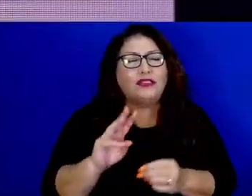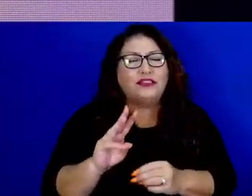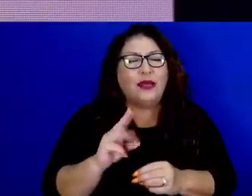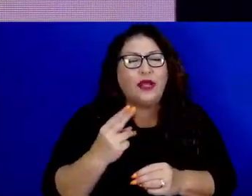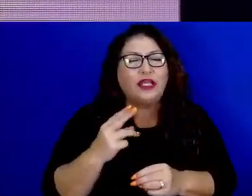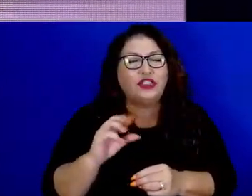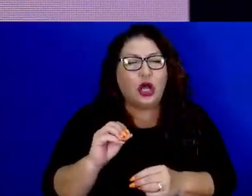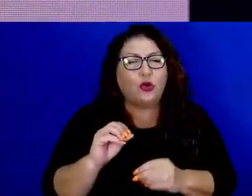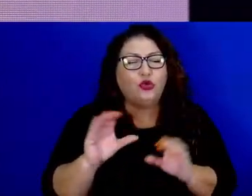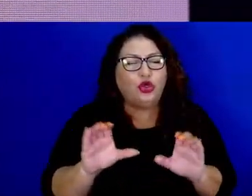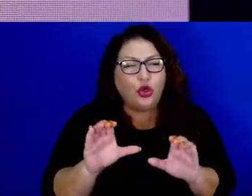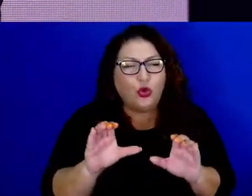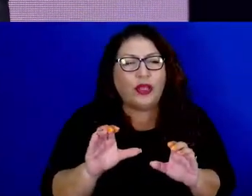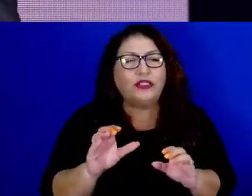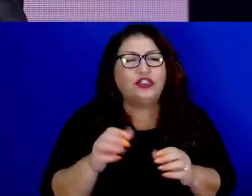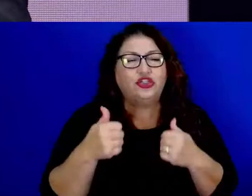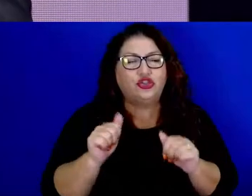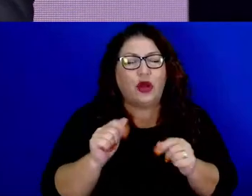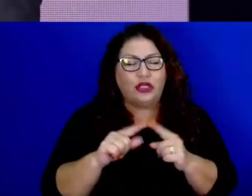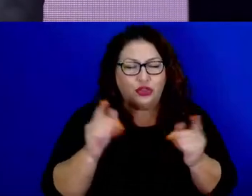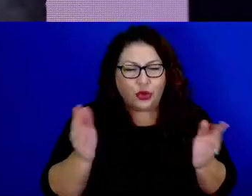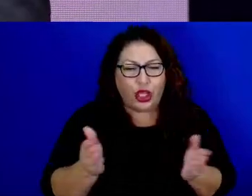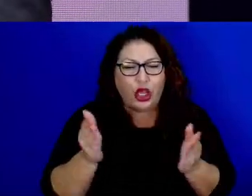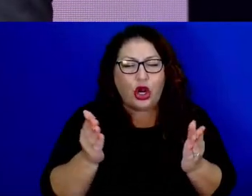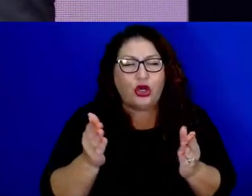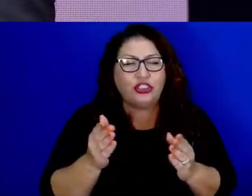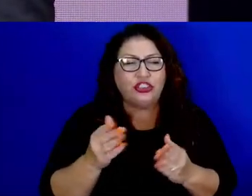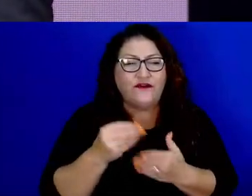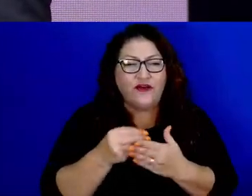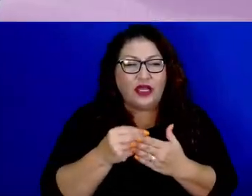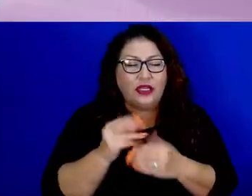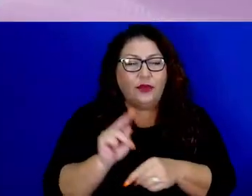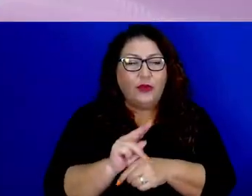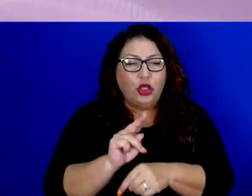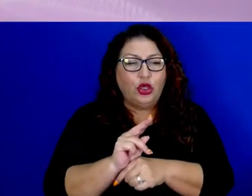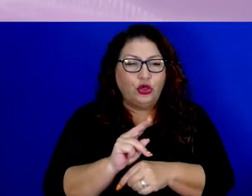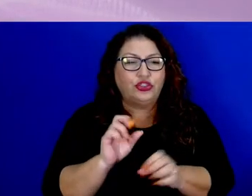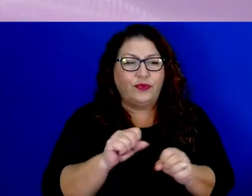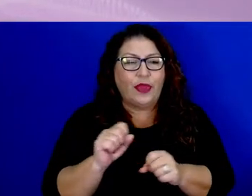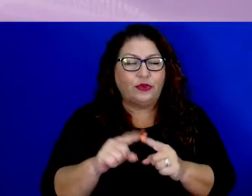try and encourage funding to be used in order to improve gender equality?